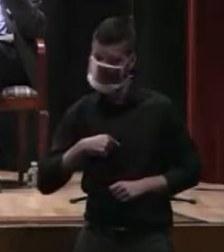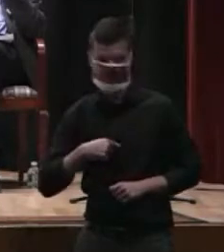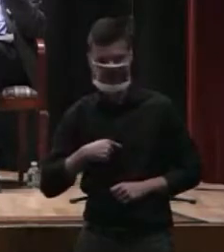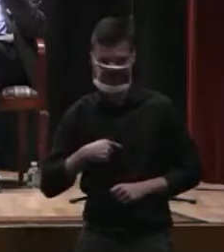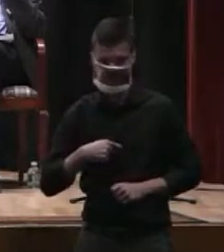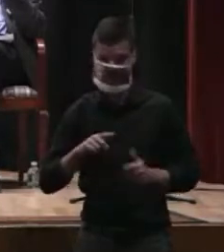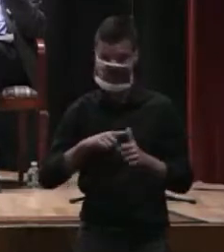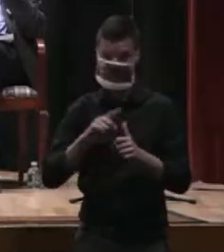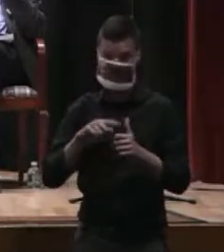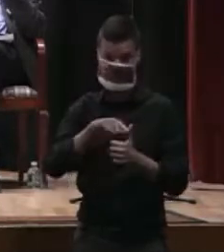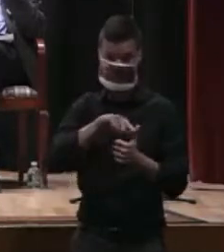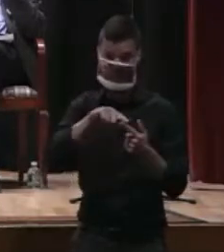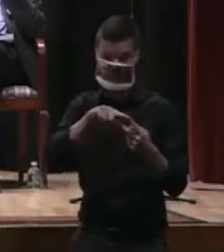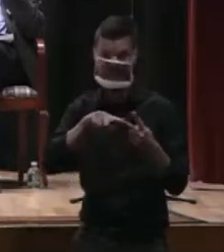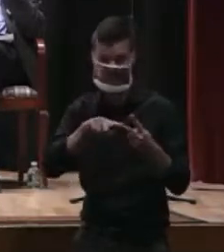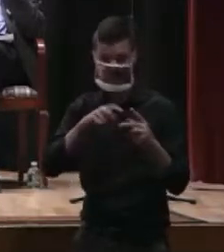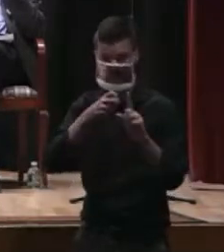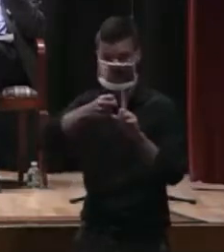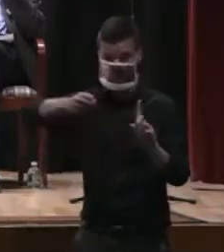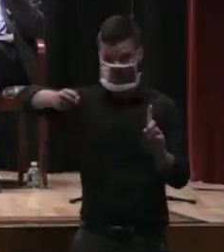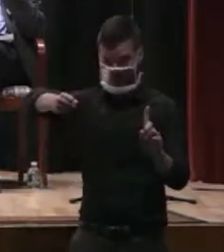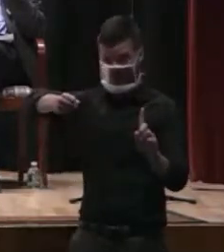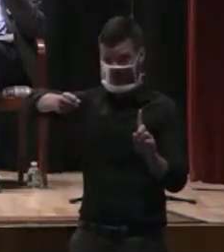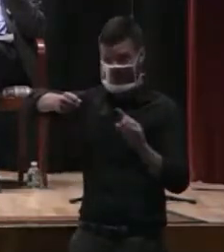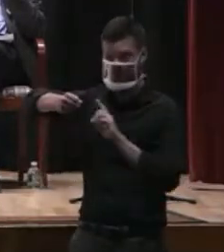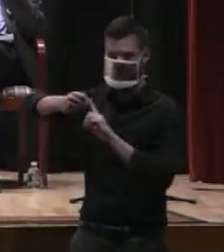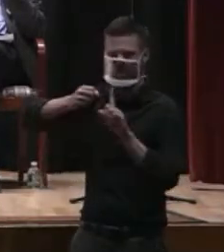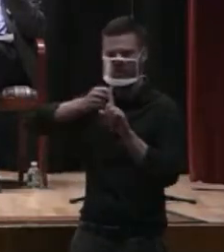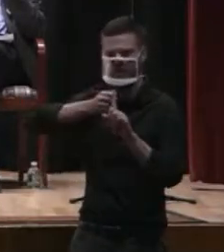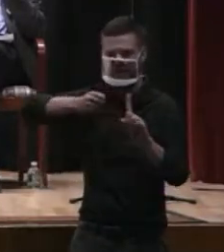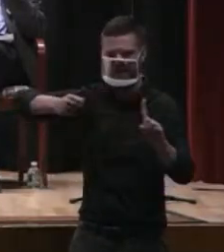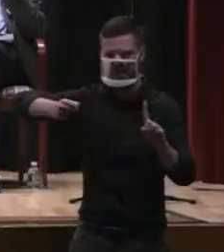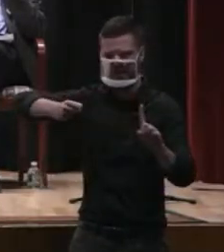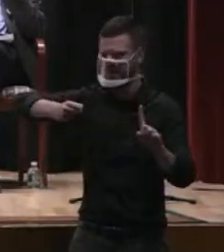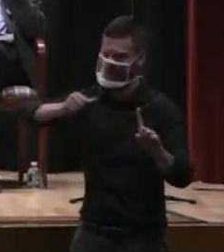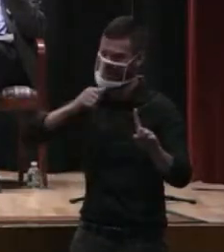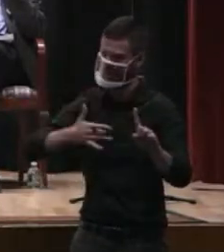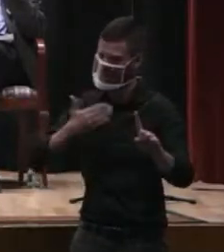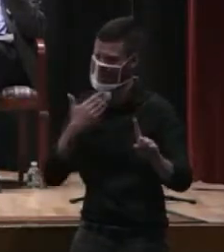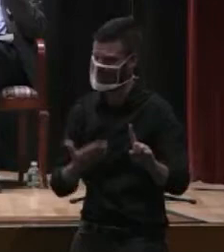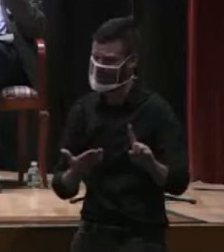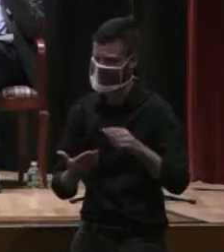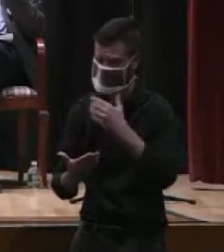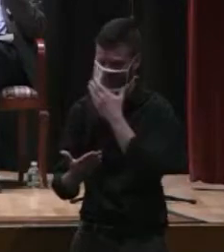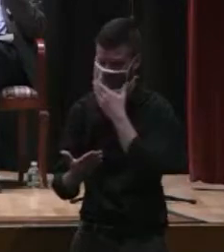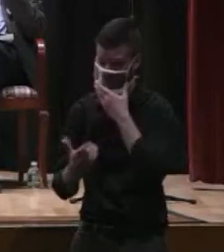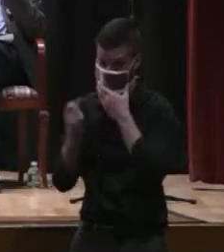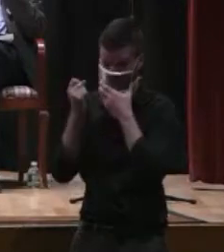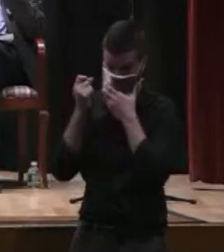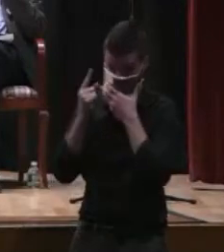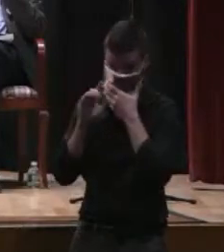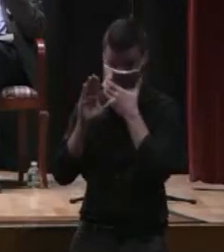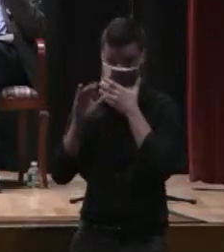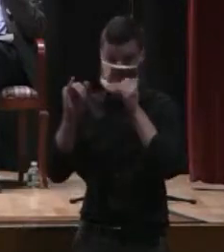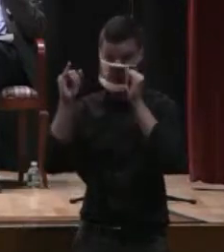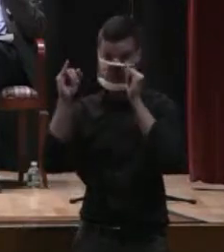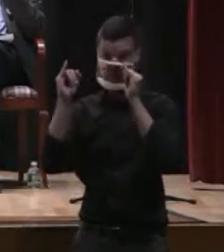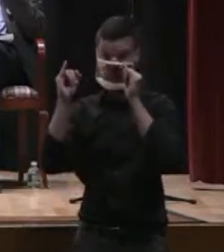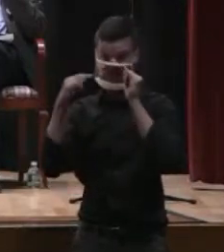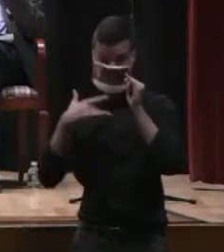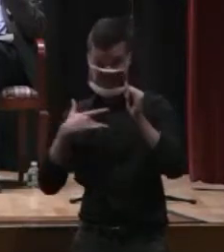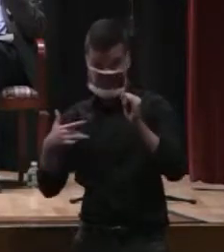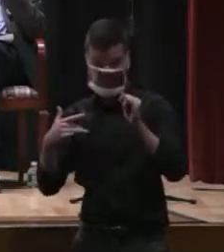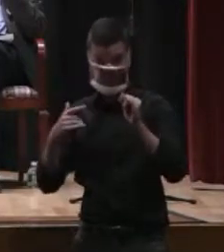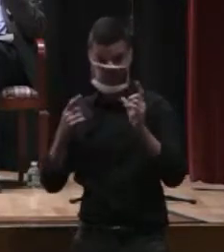is the drawback. Now, the drawback doesn't feel so good. In fact, you're instructed to take a deep